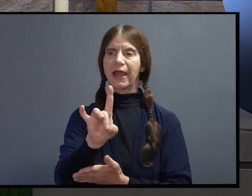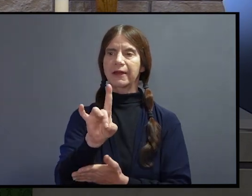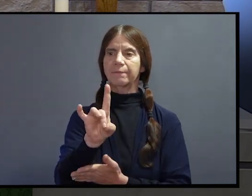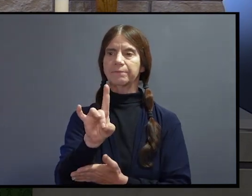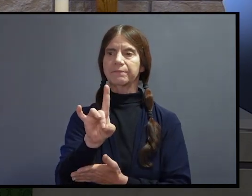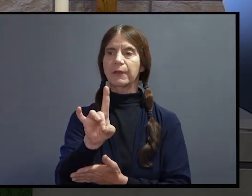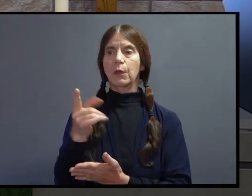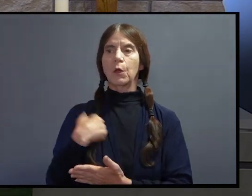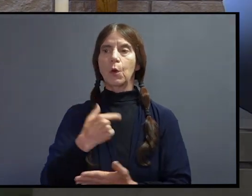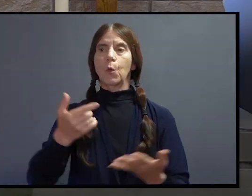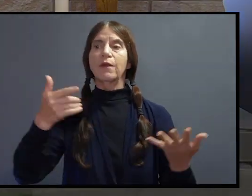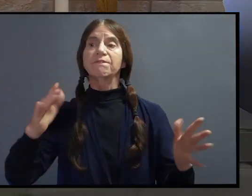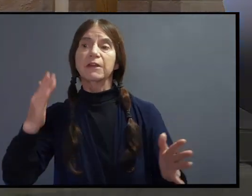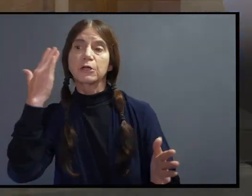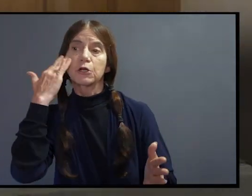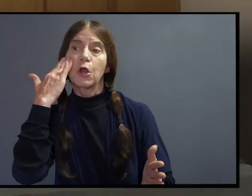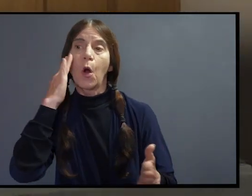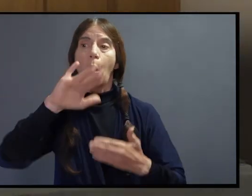chapter 8.